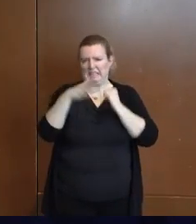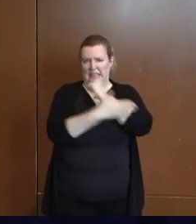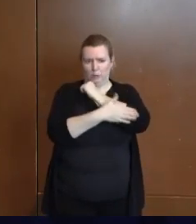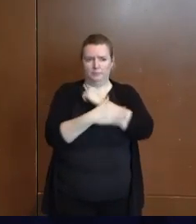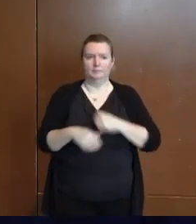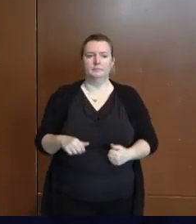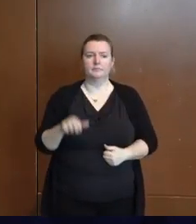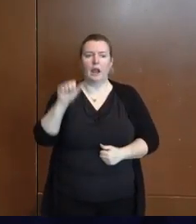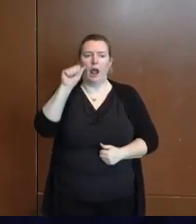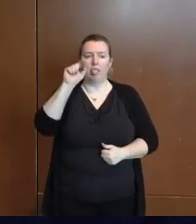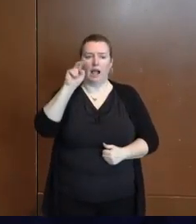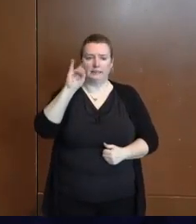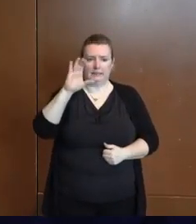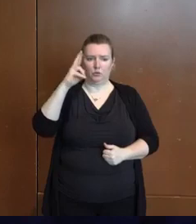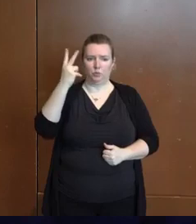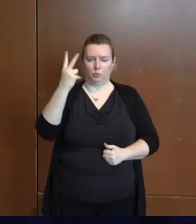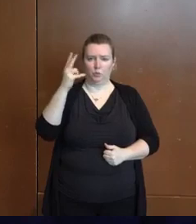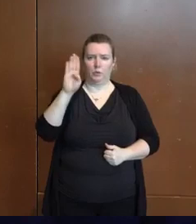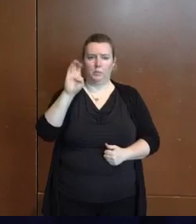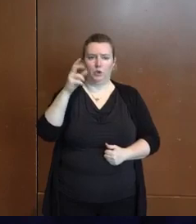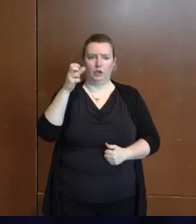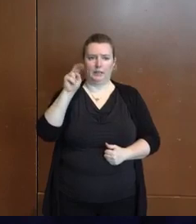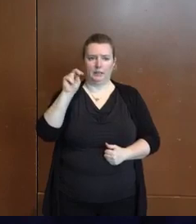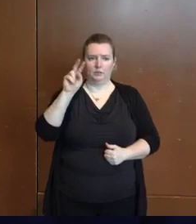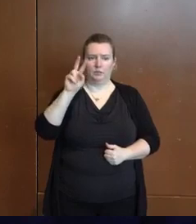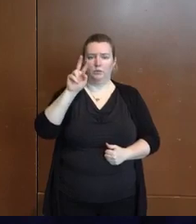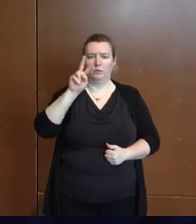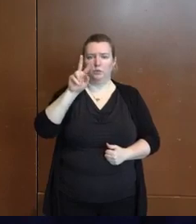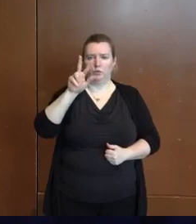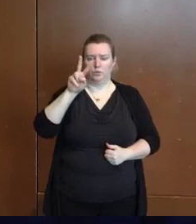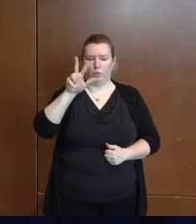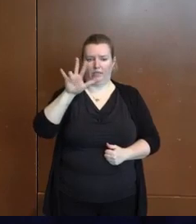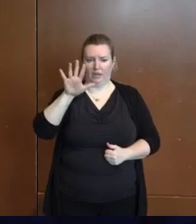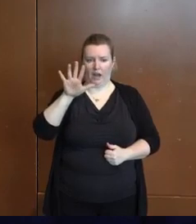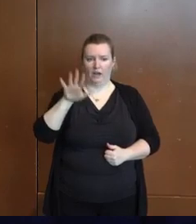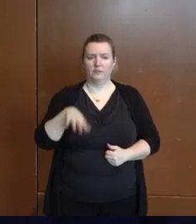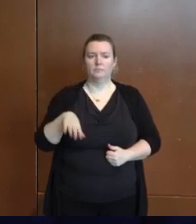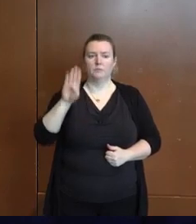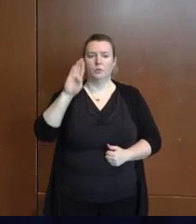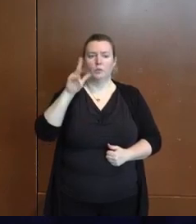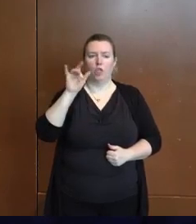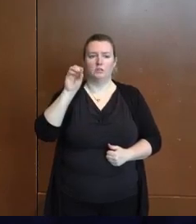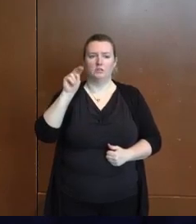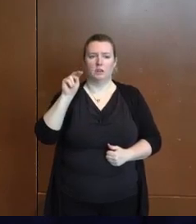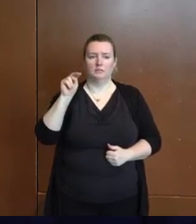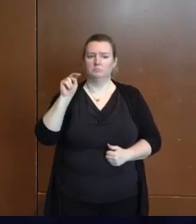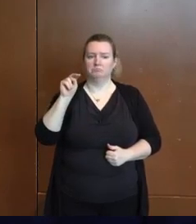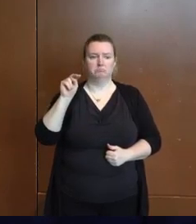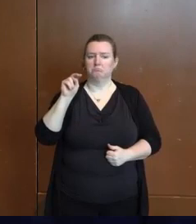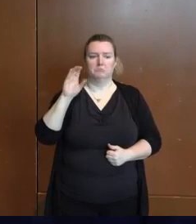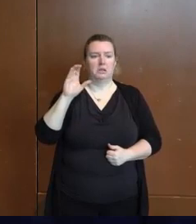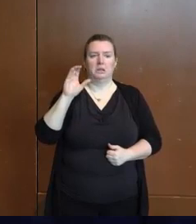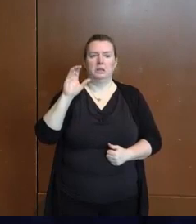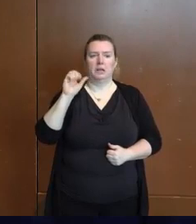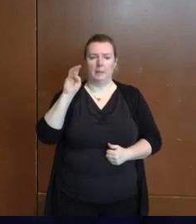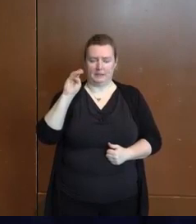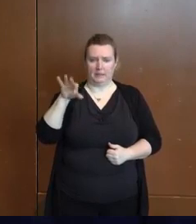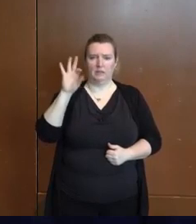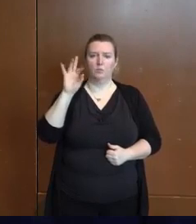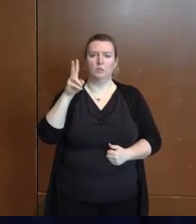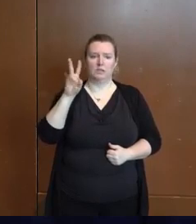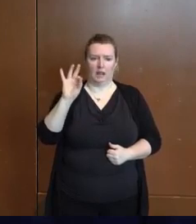235. Burlington, 21. Camden, 29. Cape May, 3.